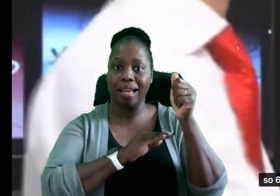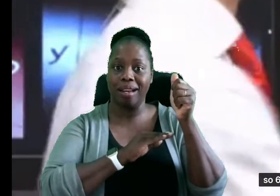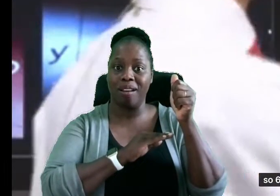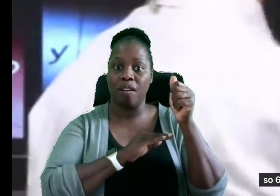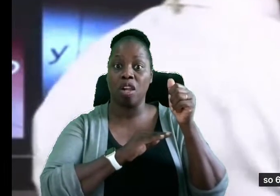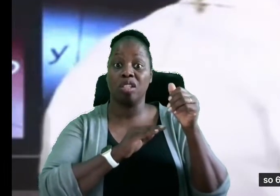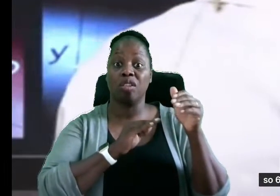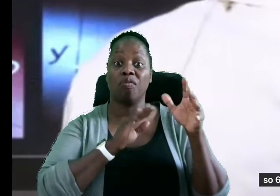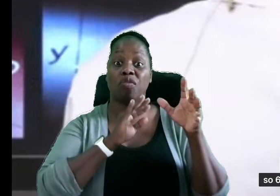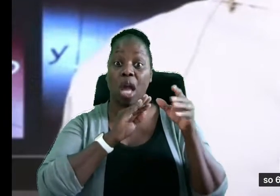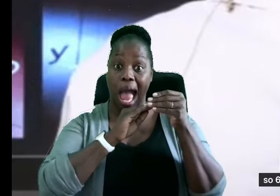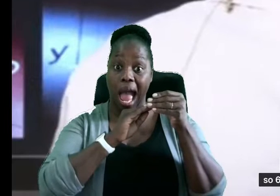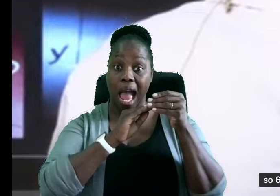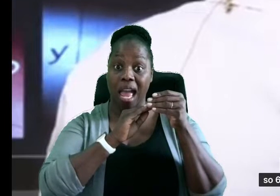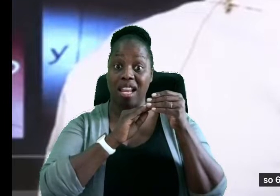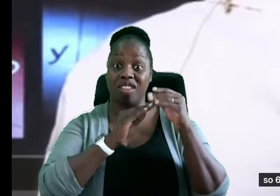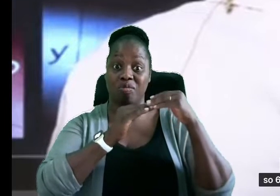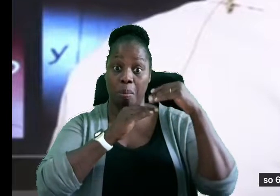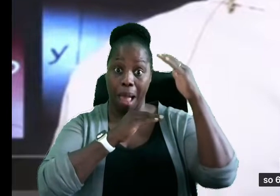10% to the mean.